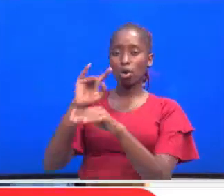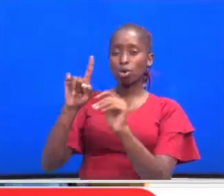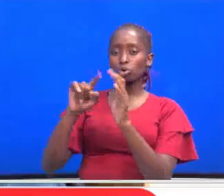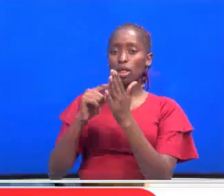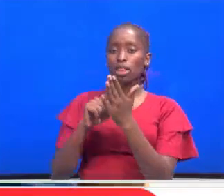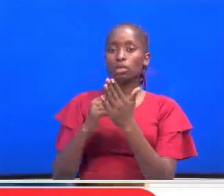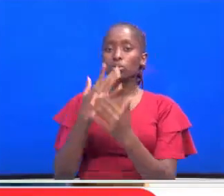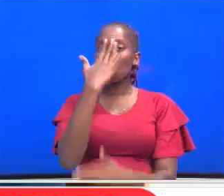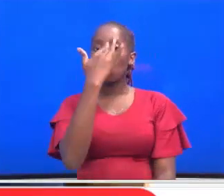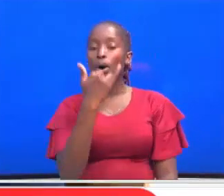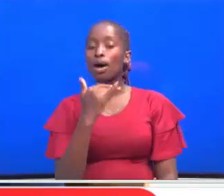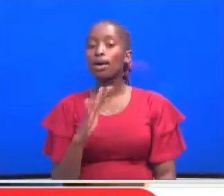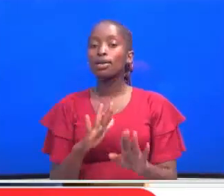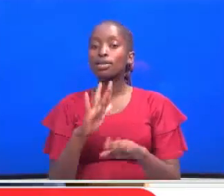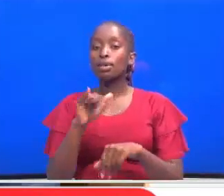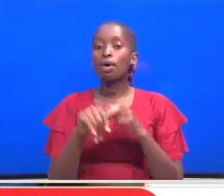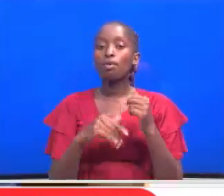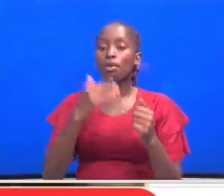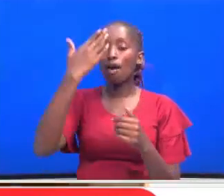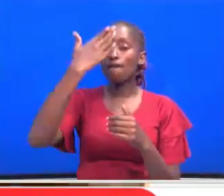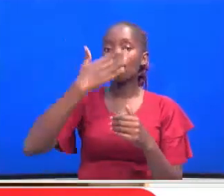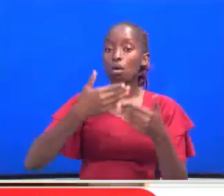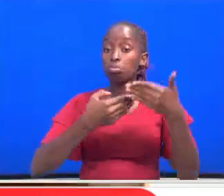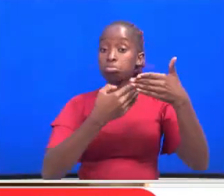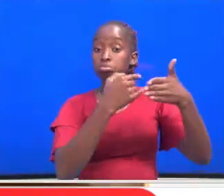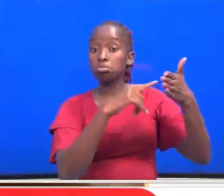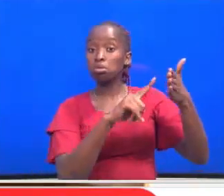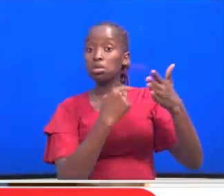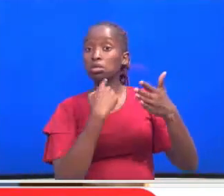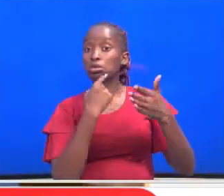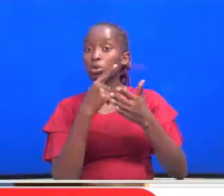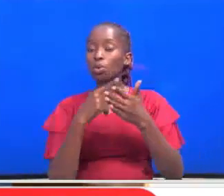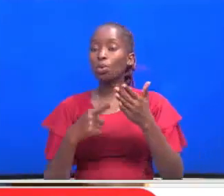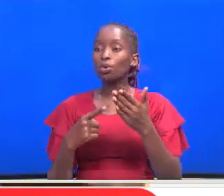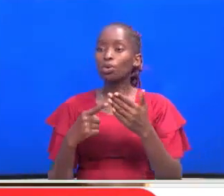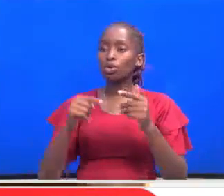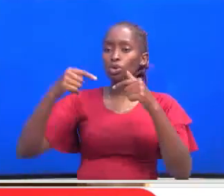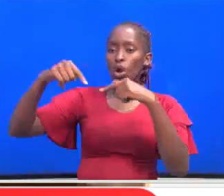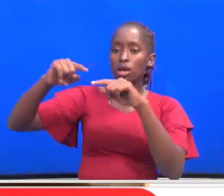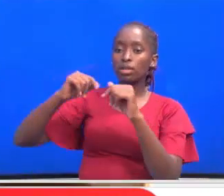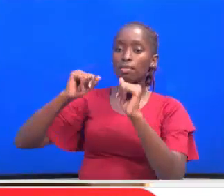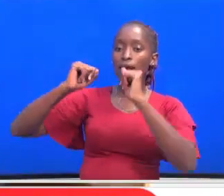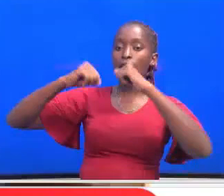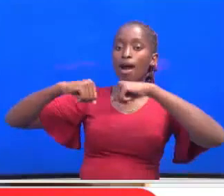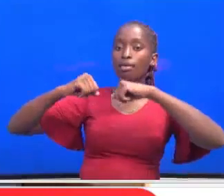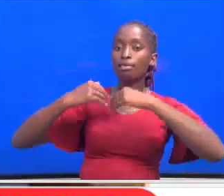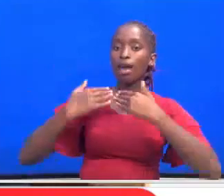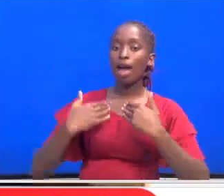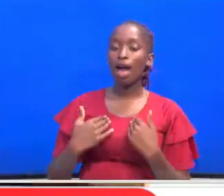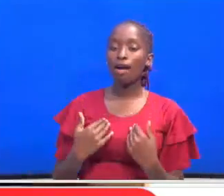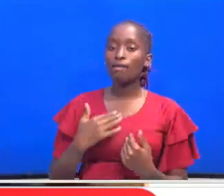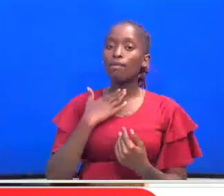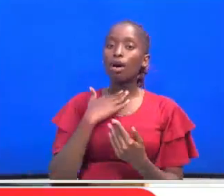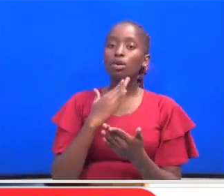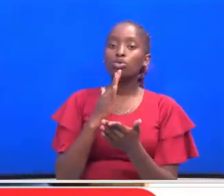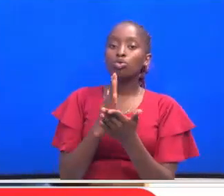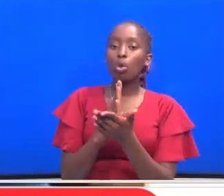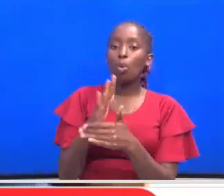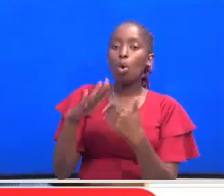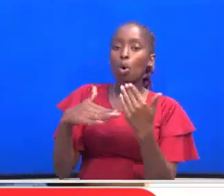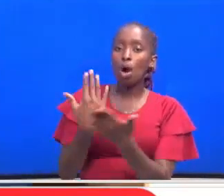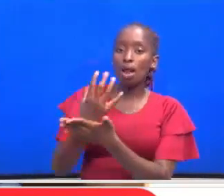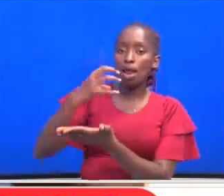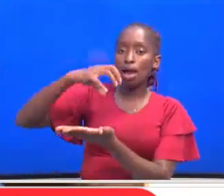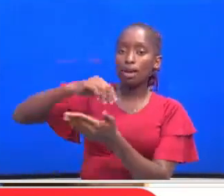the steps of the front of this building and you said that you have agreed with the president of Italy to withdraw all cases